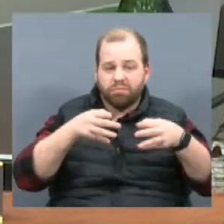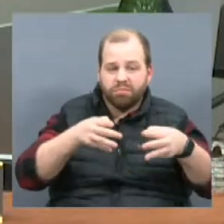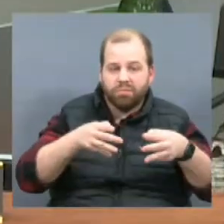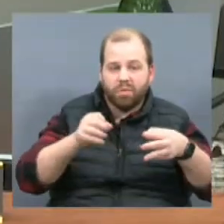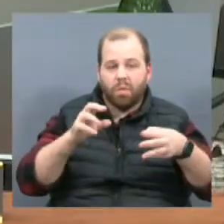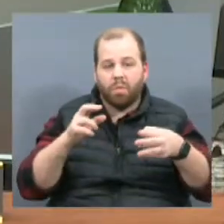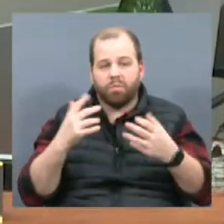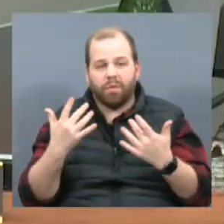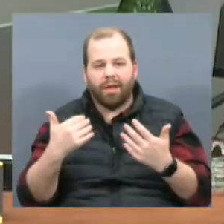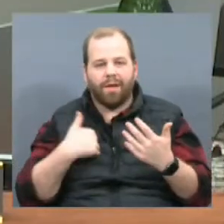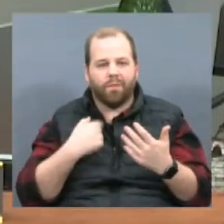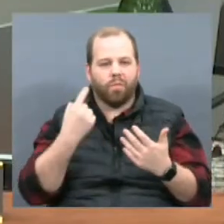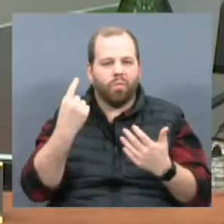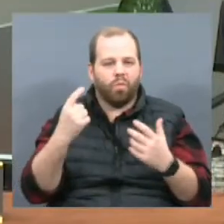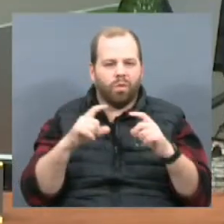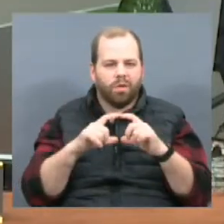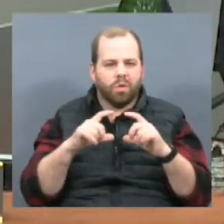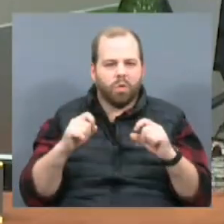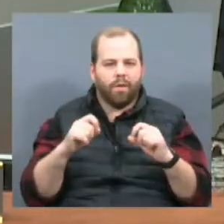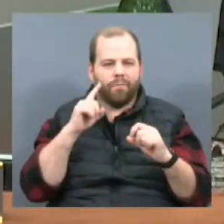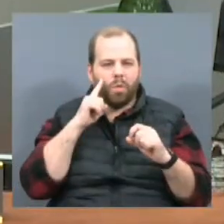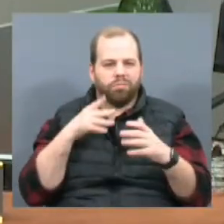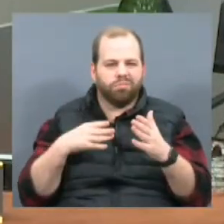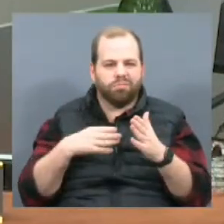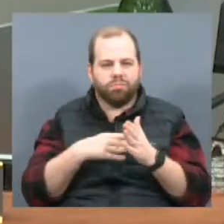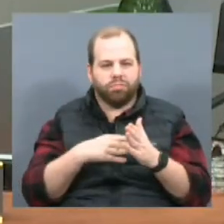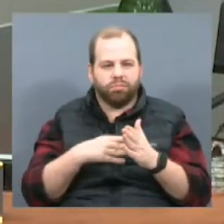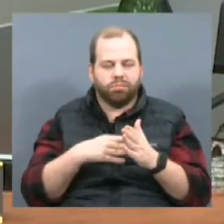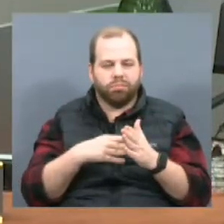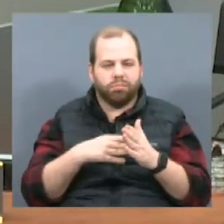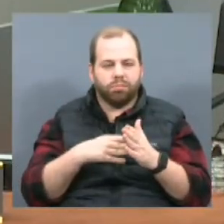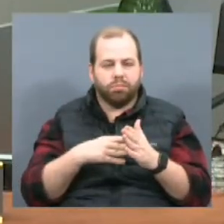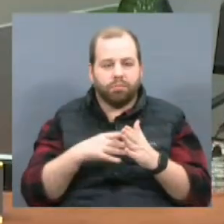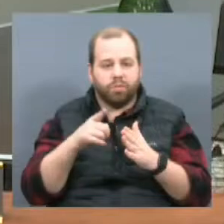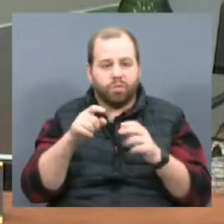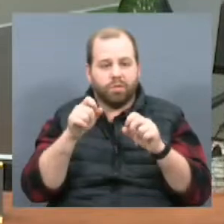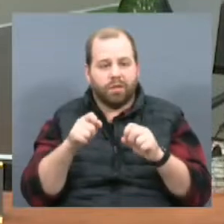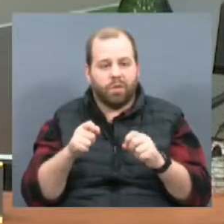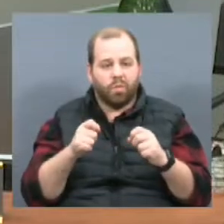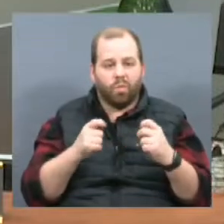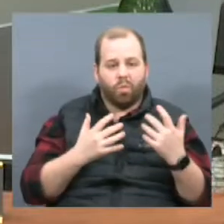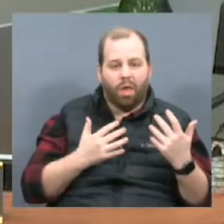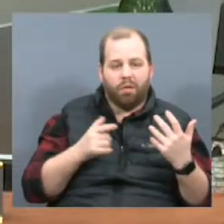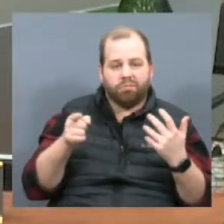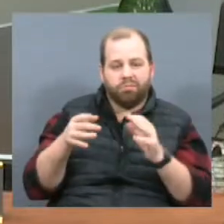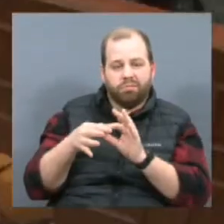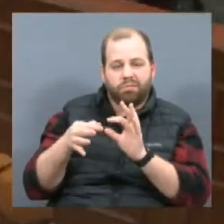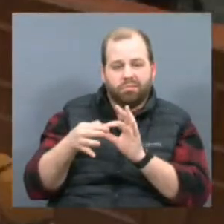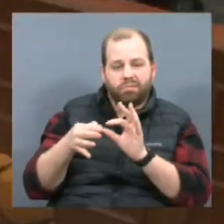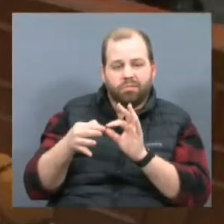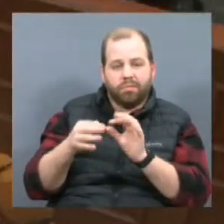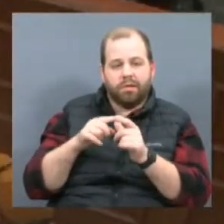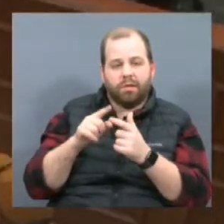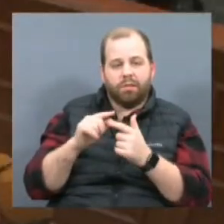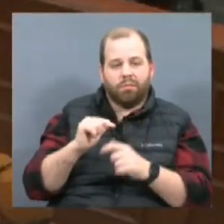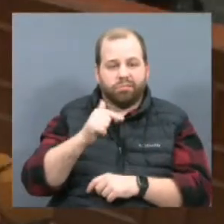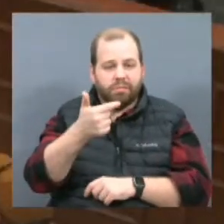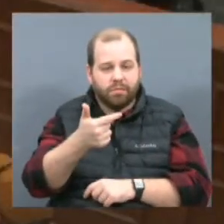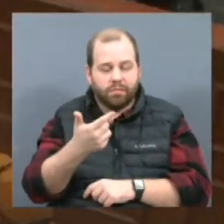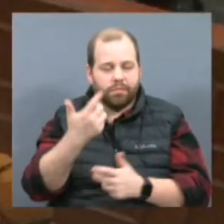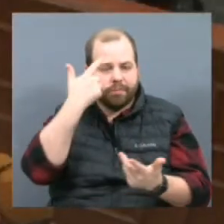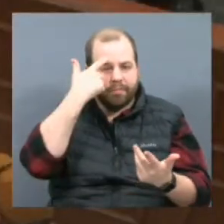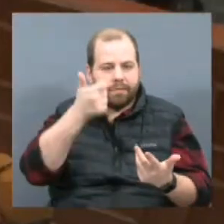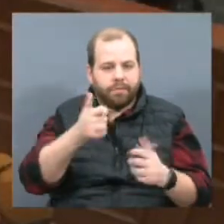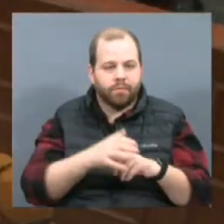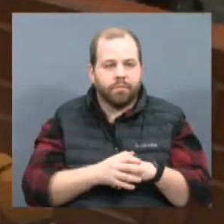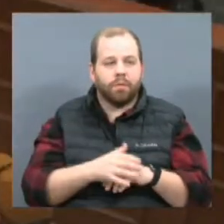we do have, I think, one card in opposition, and you can, and then come back afterwards. It's totally your choice.